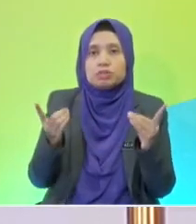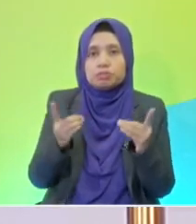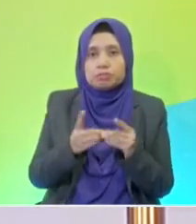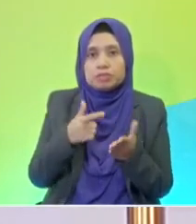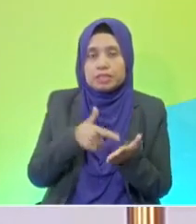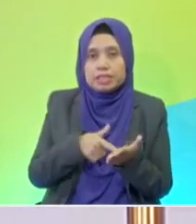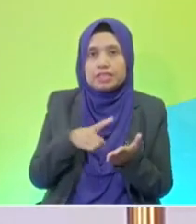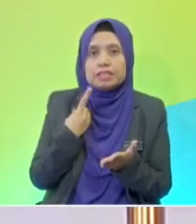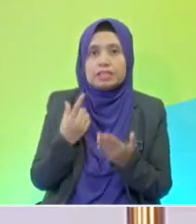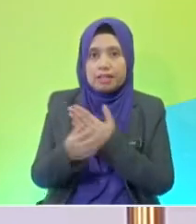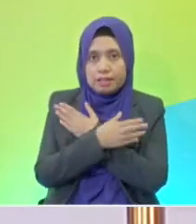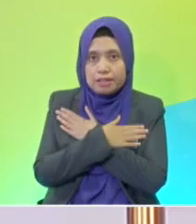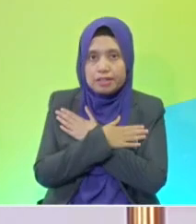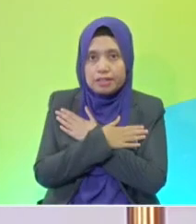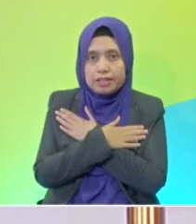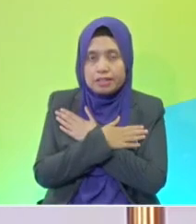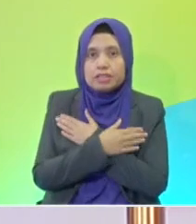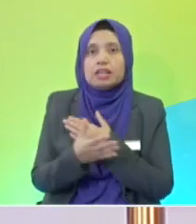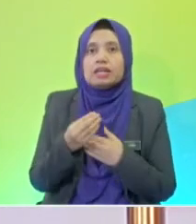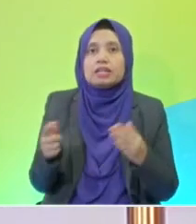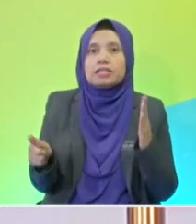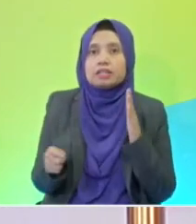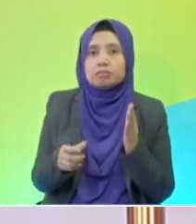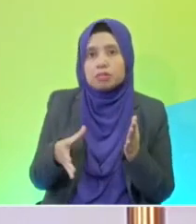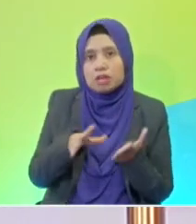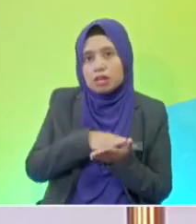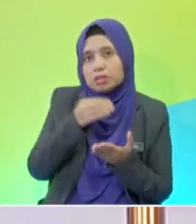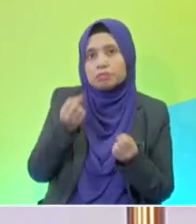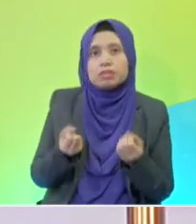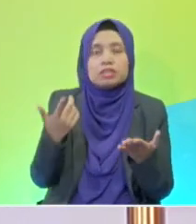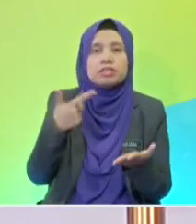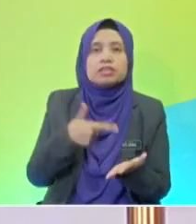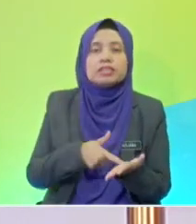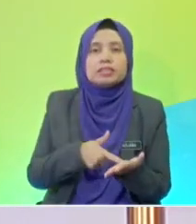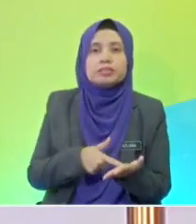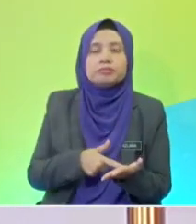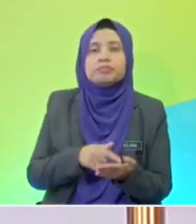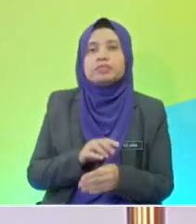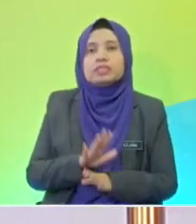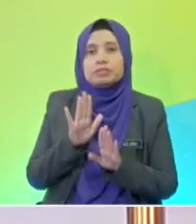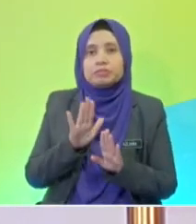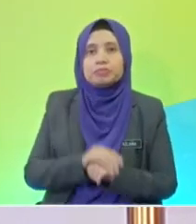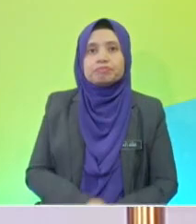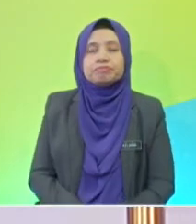short break to understand and learn more about this time capsule that we figured out. Alright, let's go.